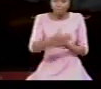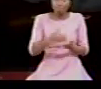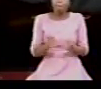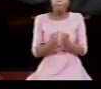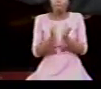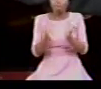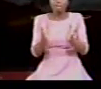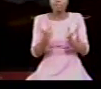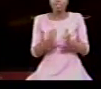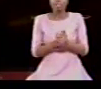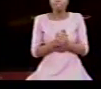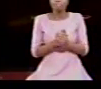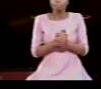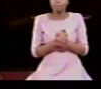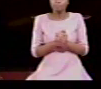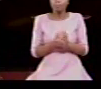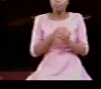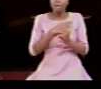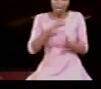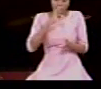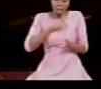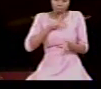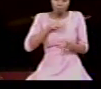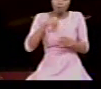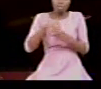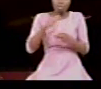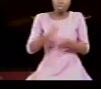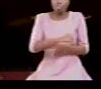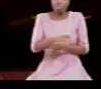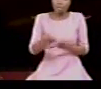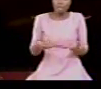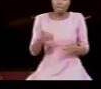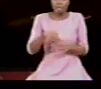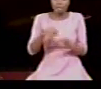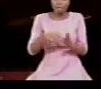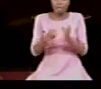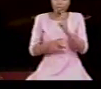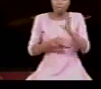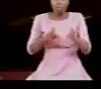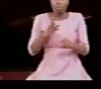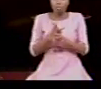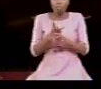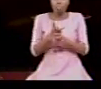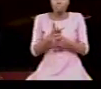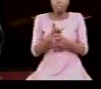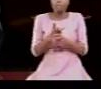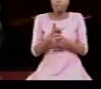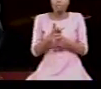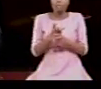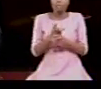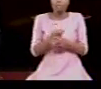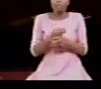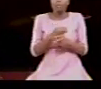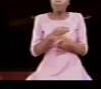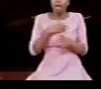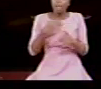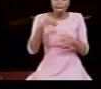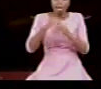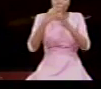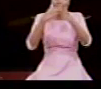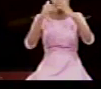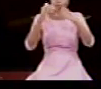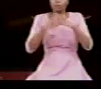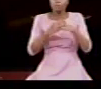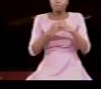abundantly. And profit in the sowing here in this world. Ultimately, get into heaven.